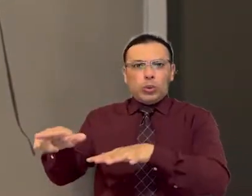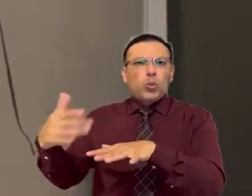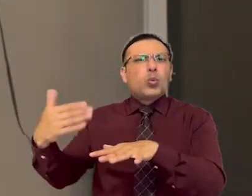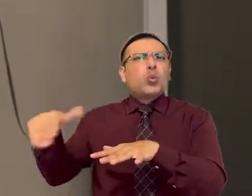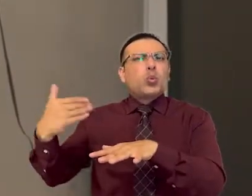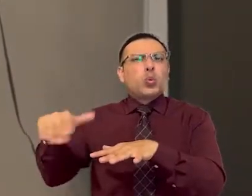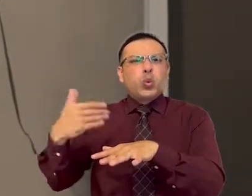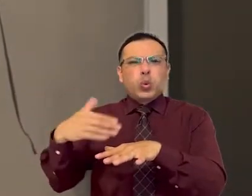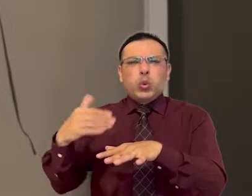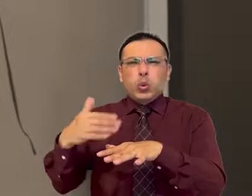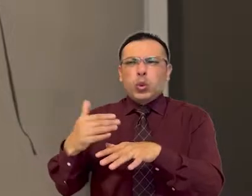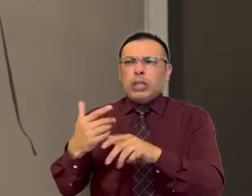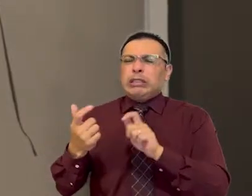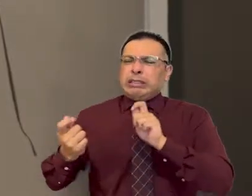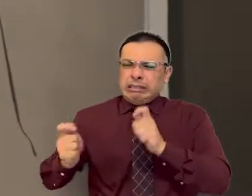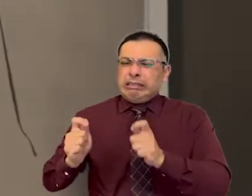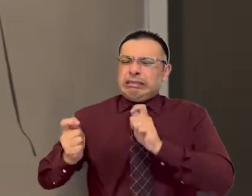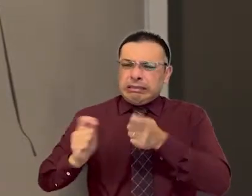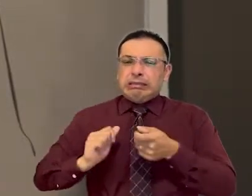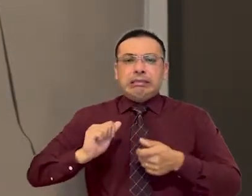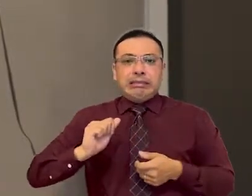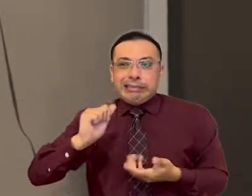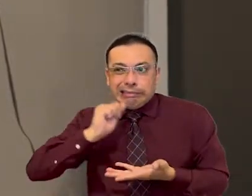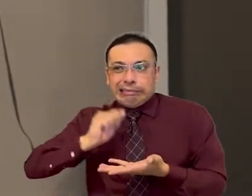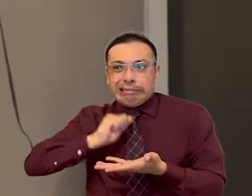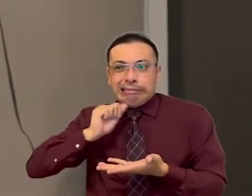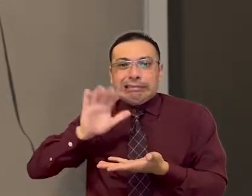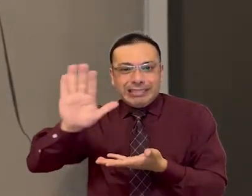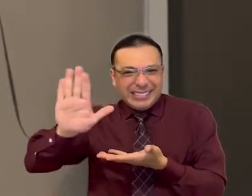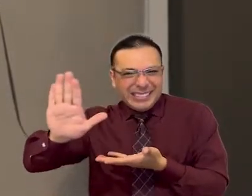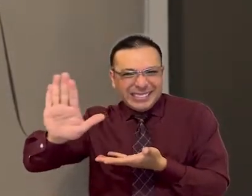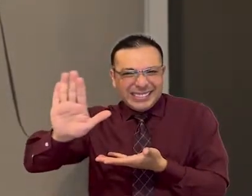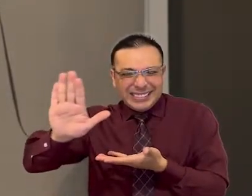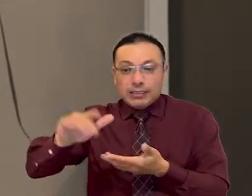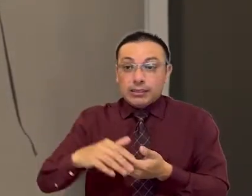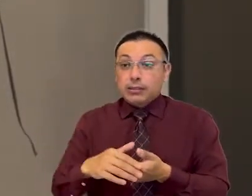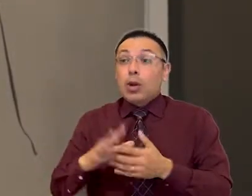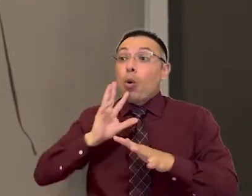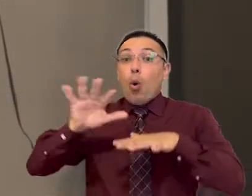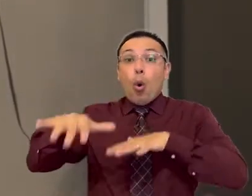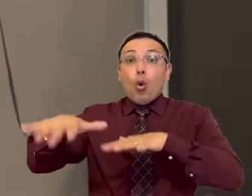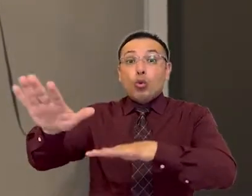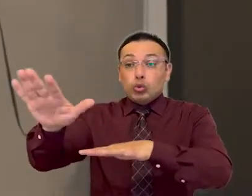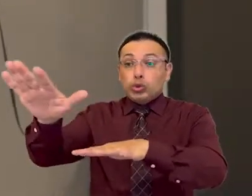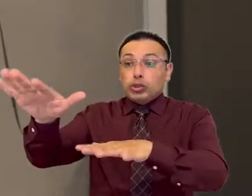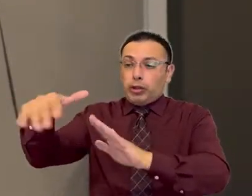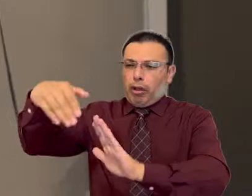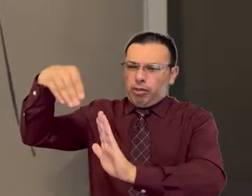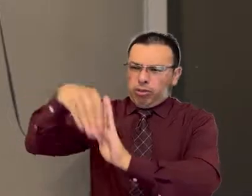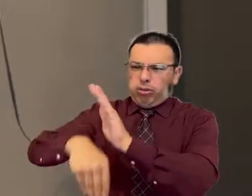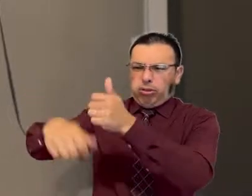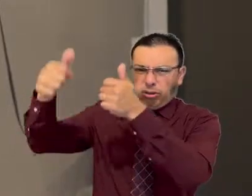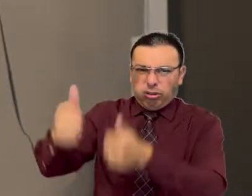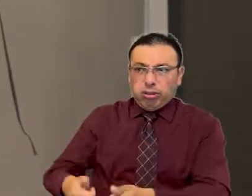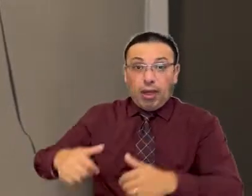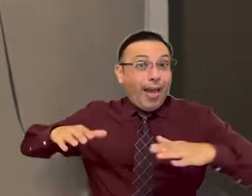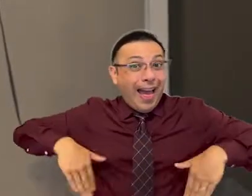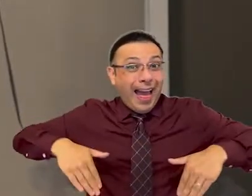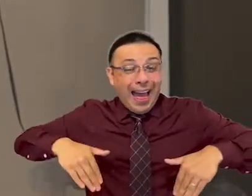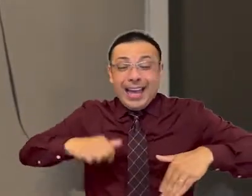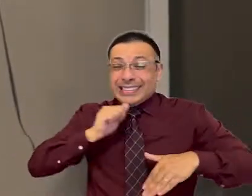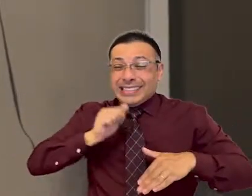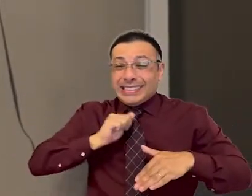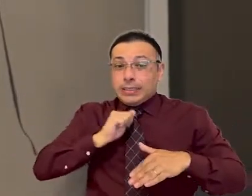climate change for some time and has been incredibly resilient over the years. But now we are beginning to